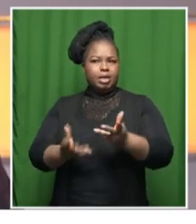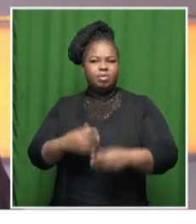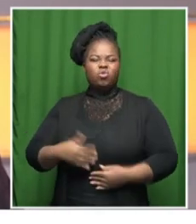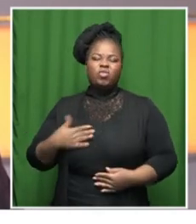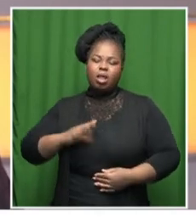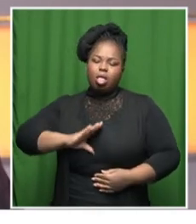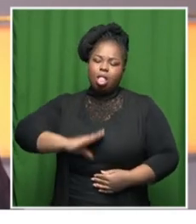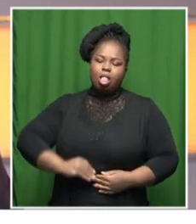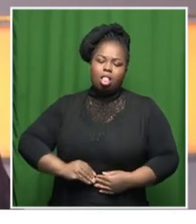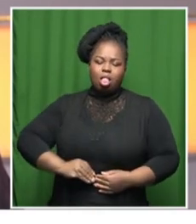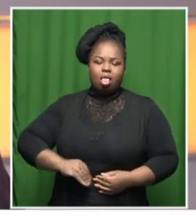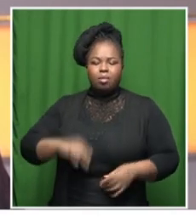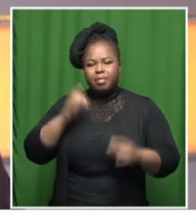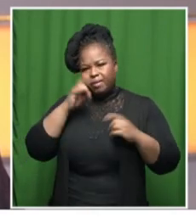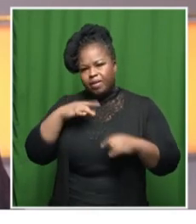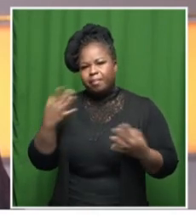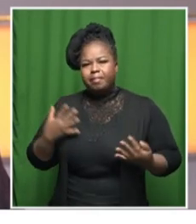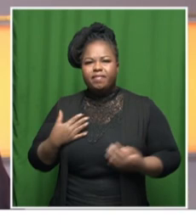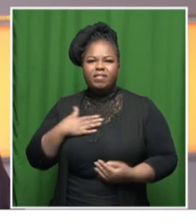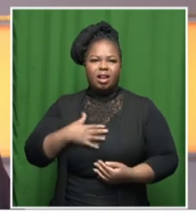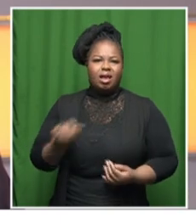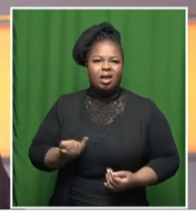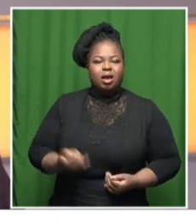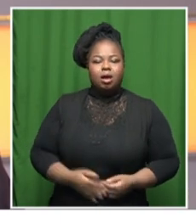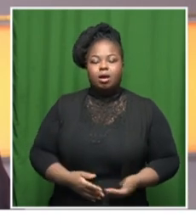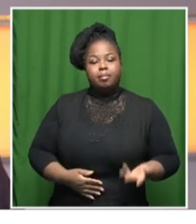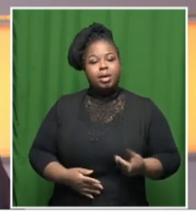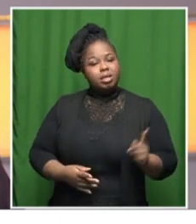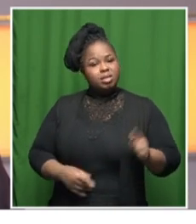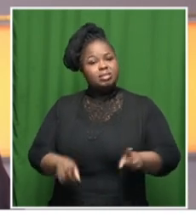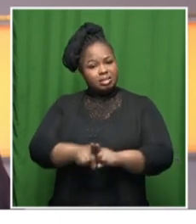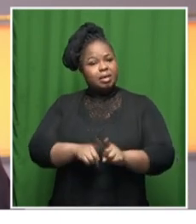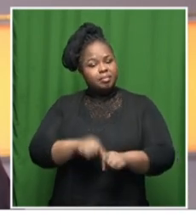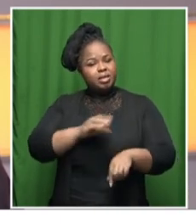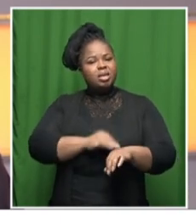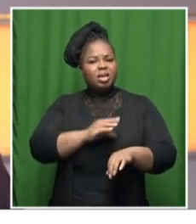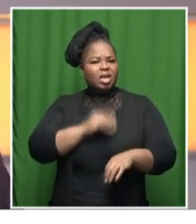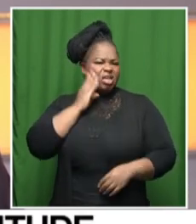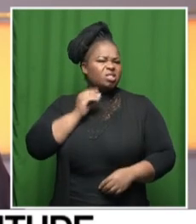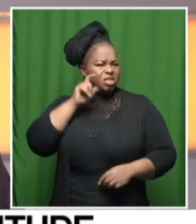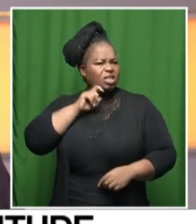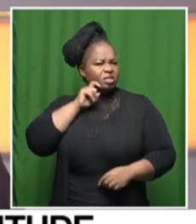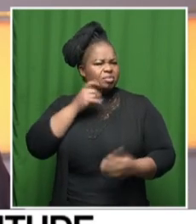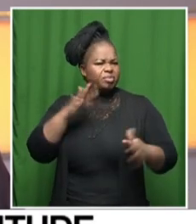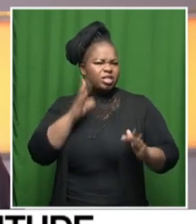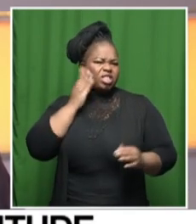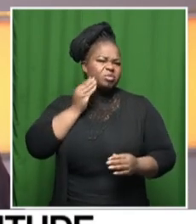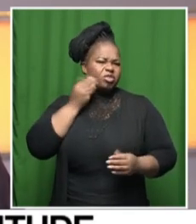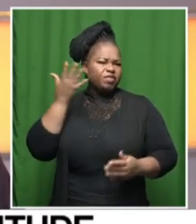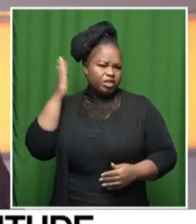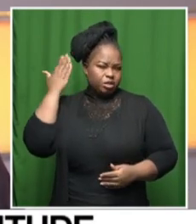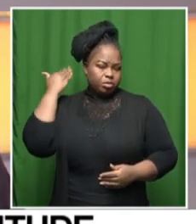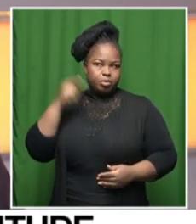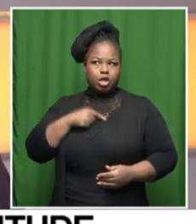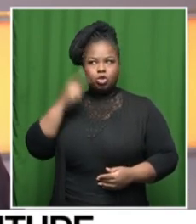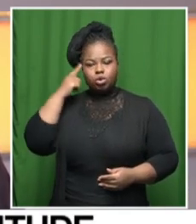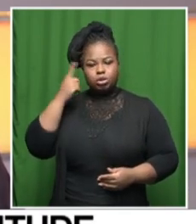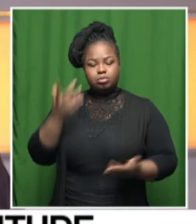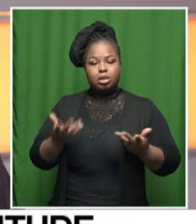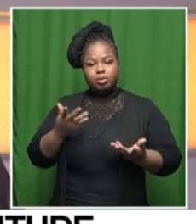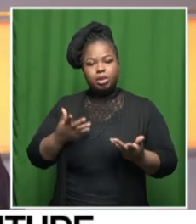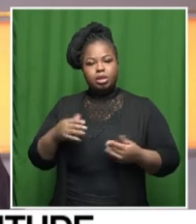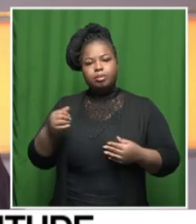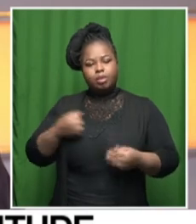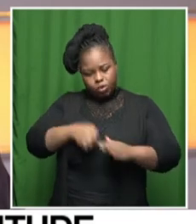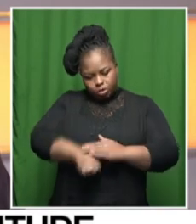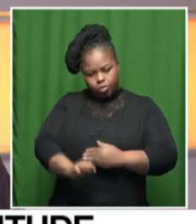and feeling broken like I was. And I was thinking that maybe I'm being sent to, for a special purpose,